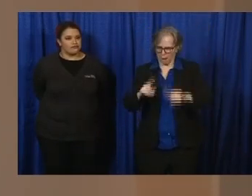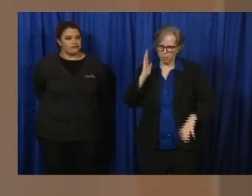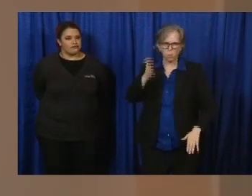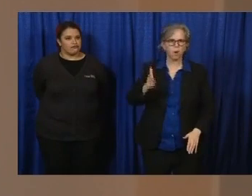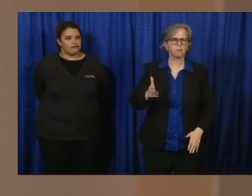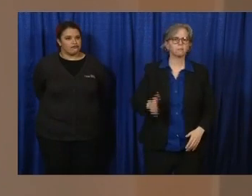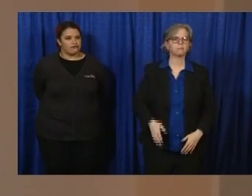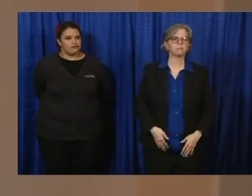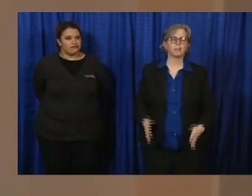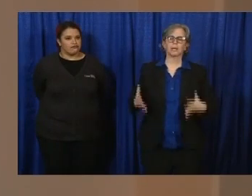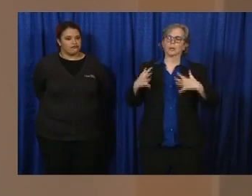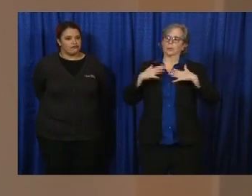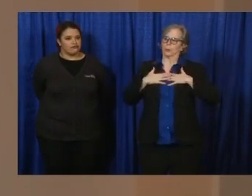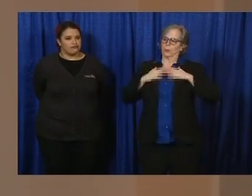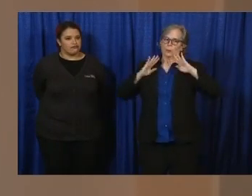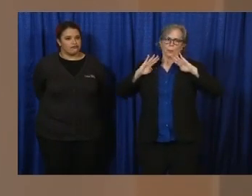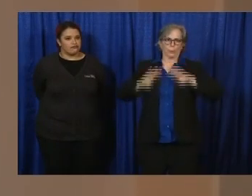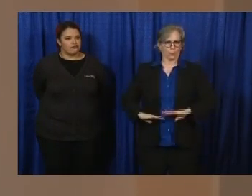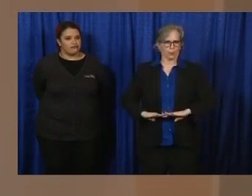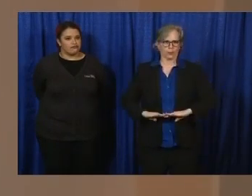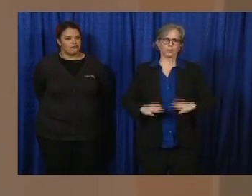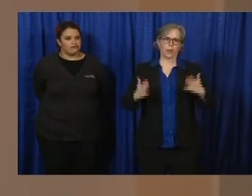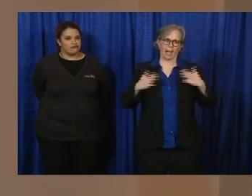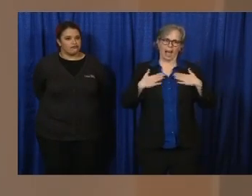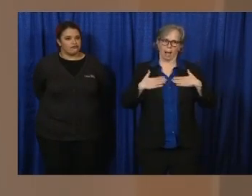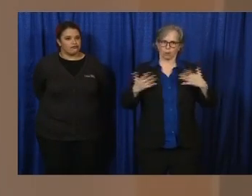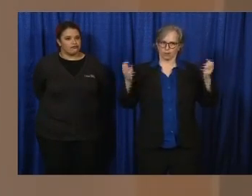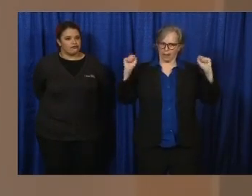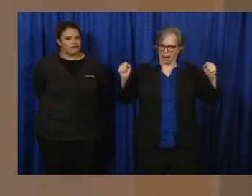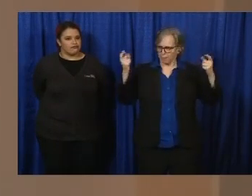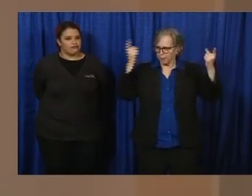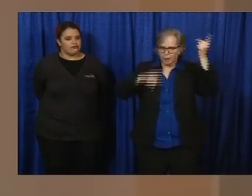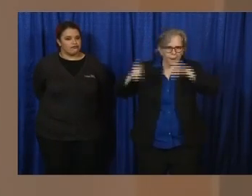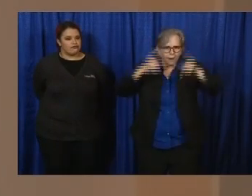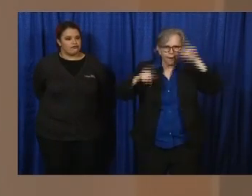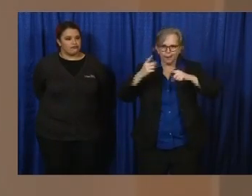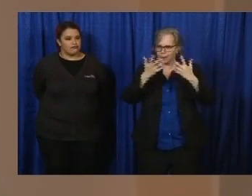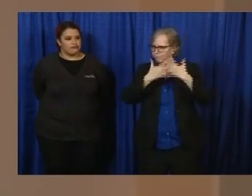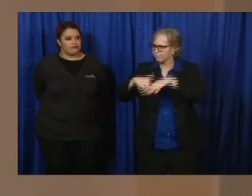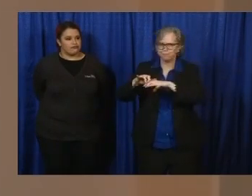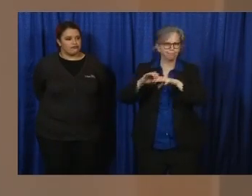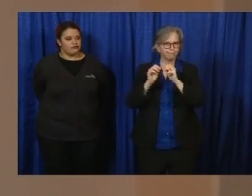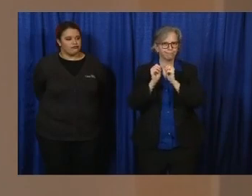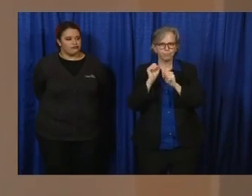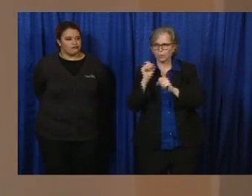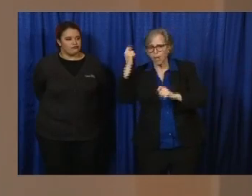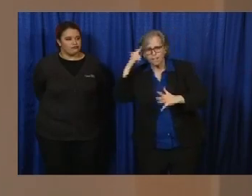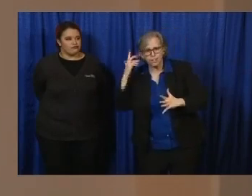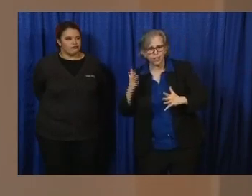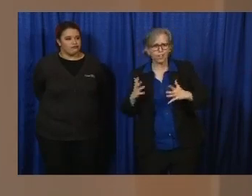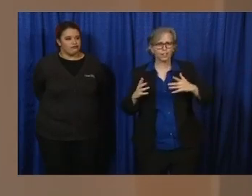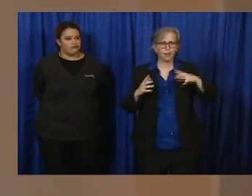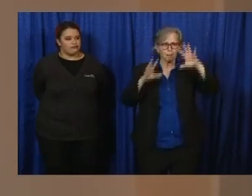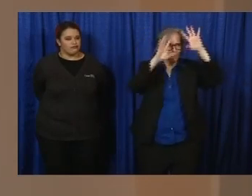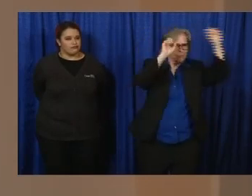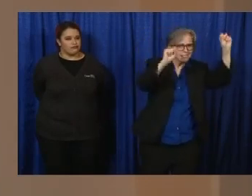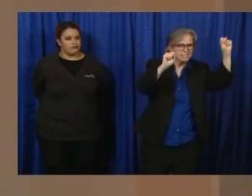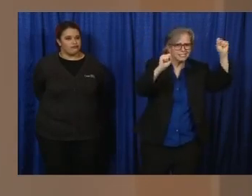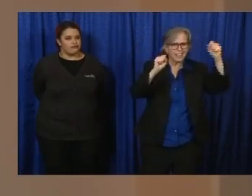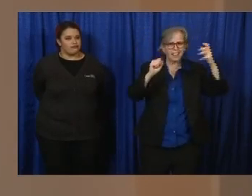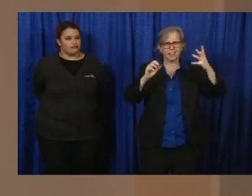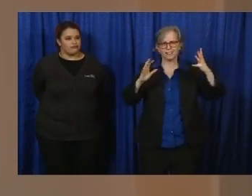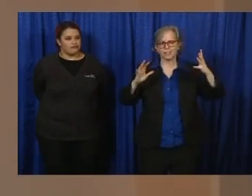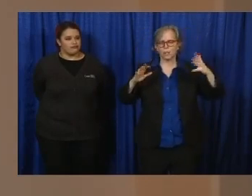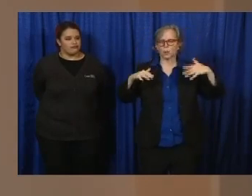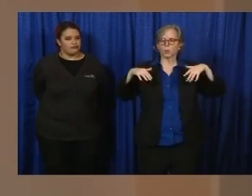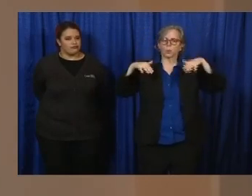much benefited by everybody pulling together, from the governor to the president to our team to the FDA team. In the end, it got